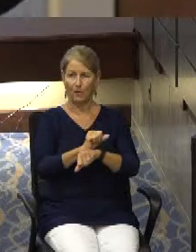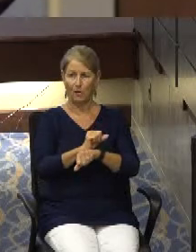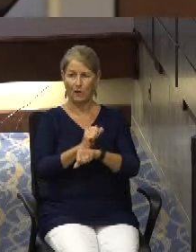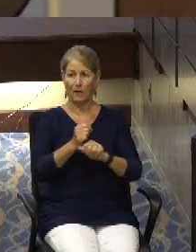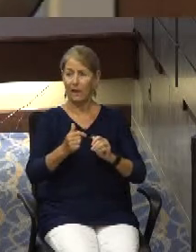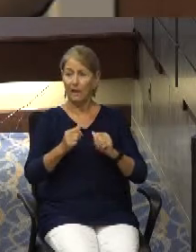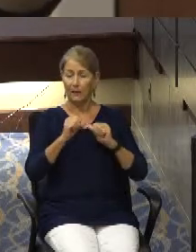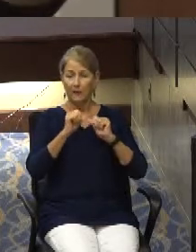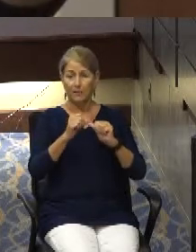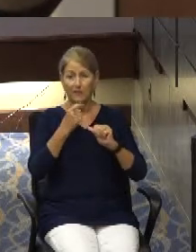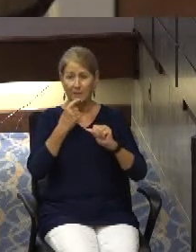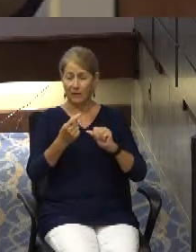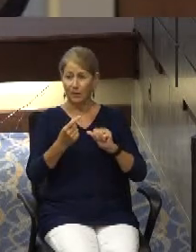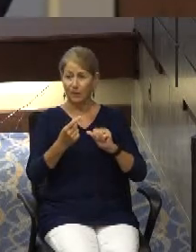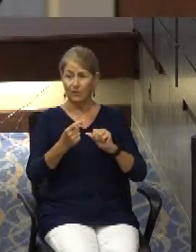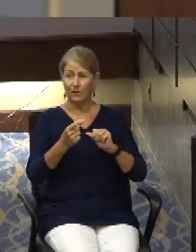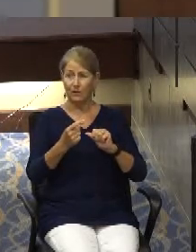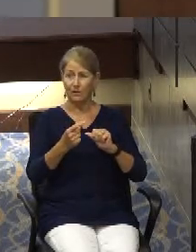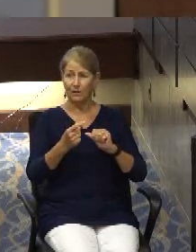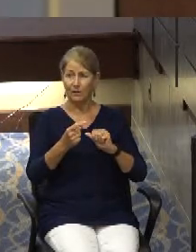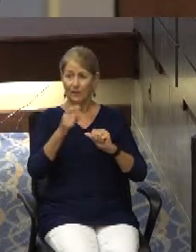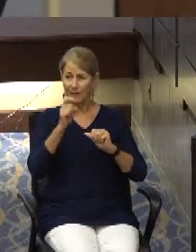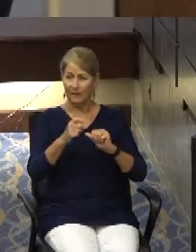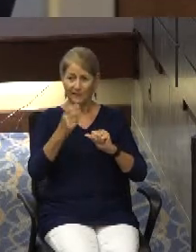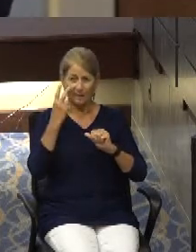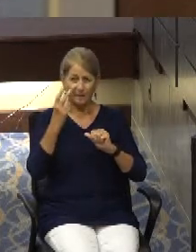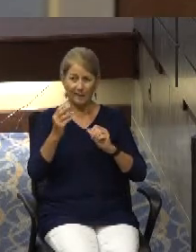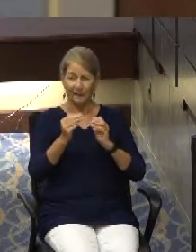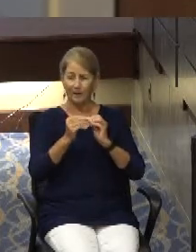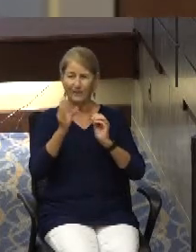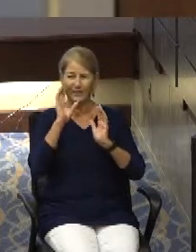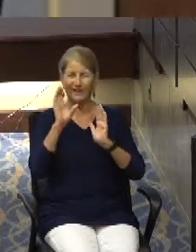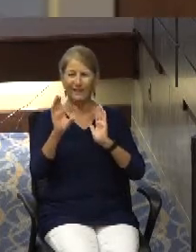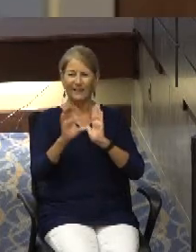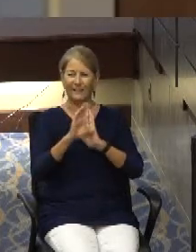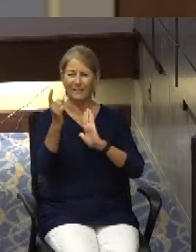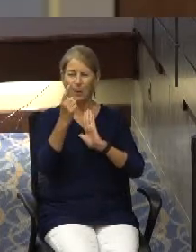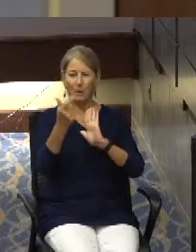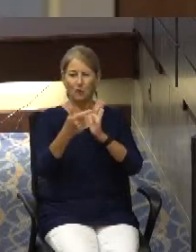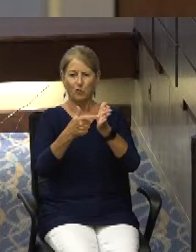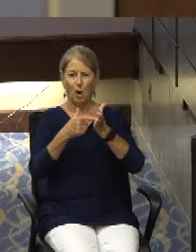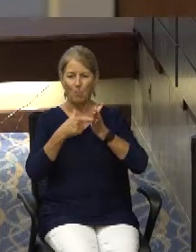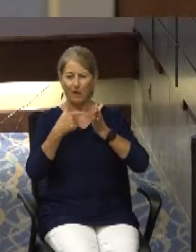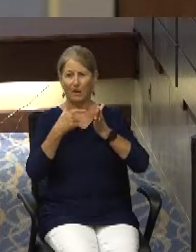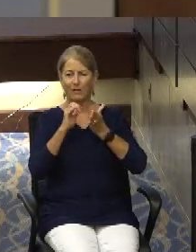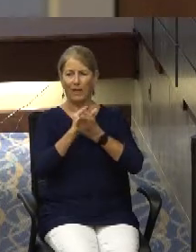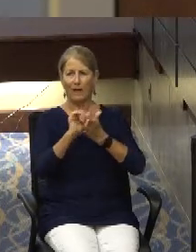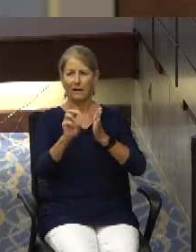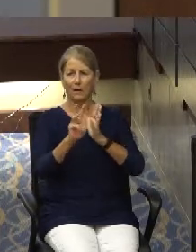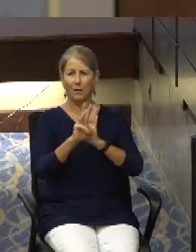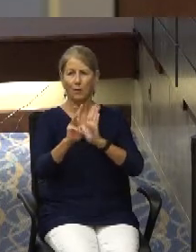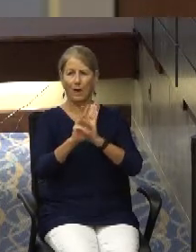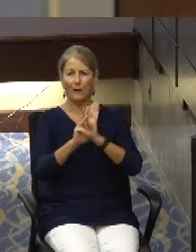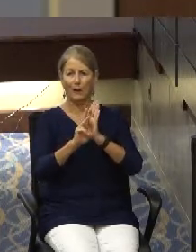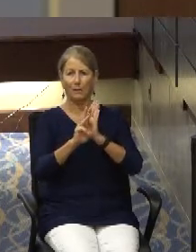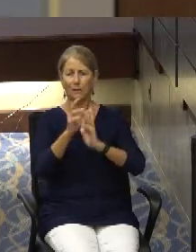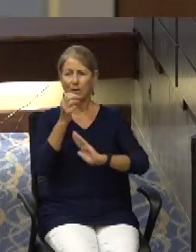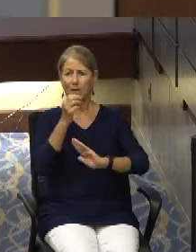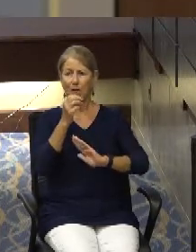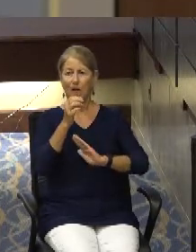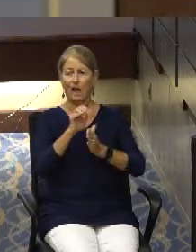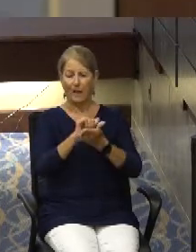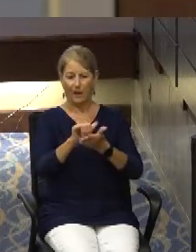jetway. I was looking yesterday. I was like, somebody show me that Waco is under construction. Waco's airport's